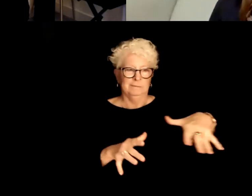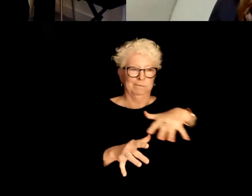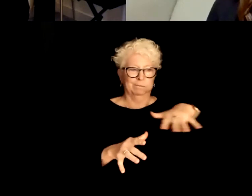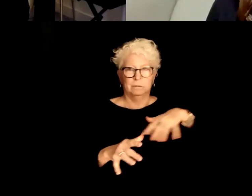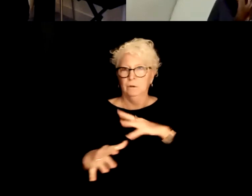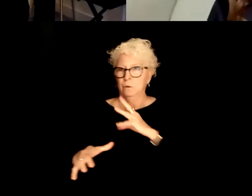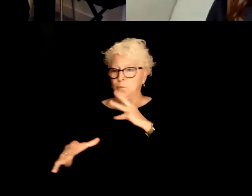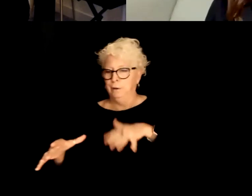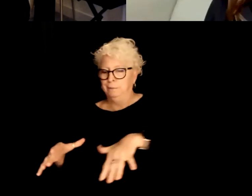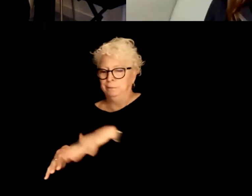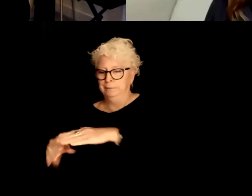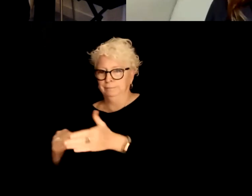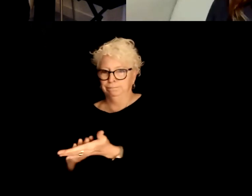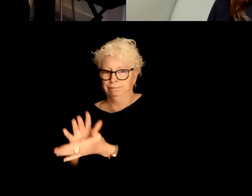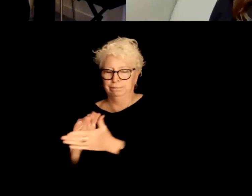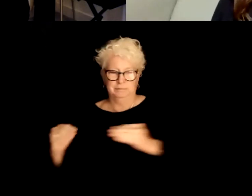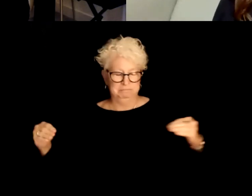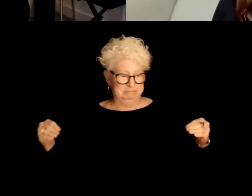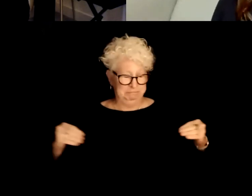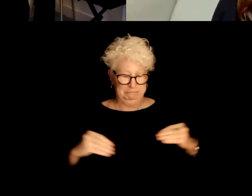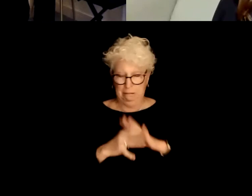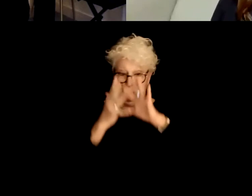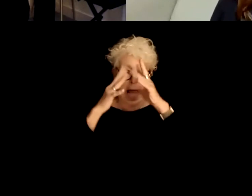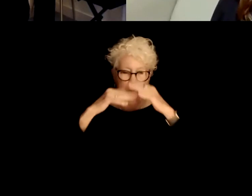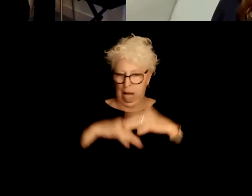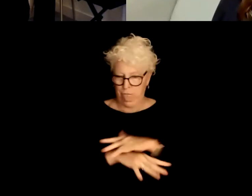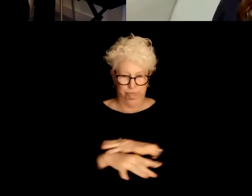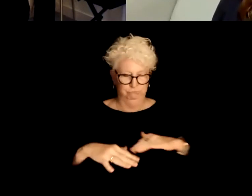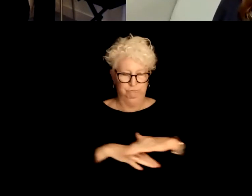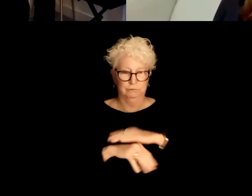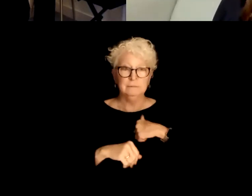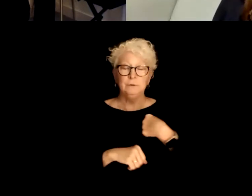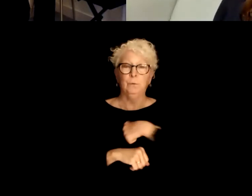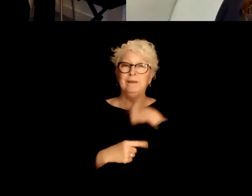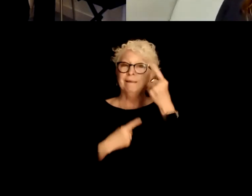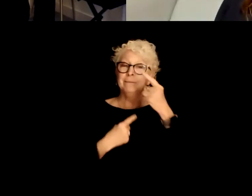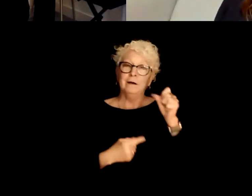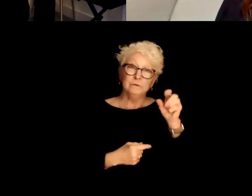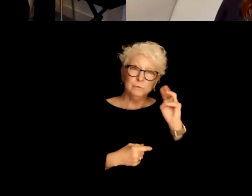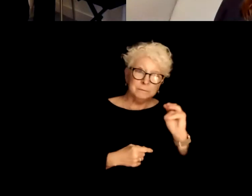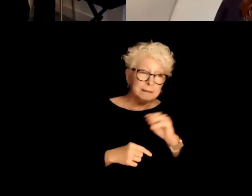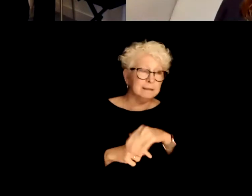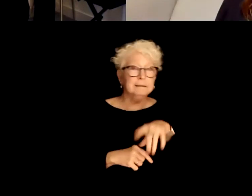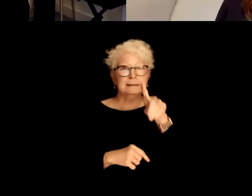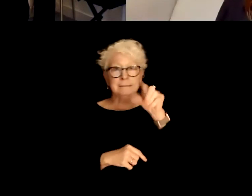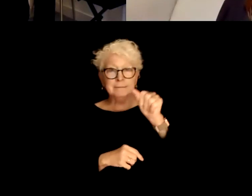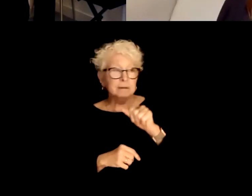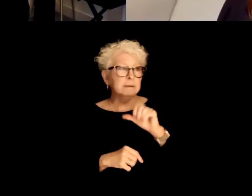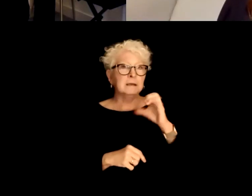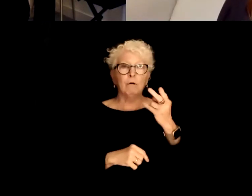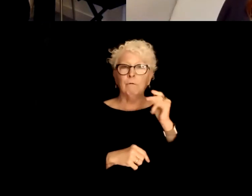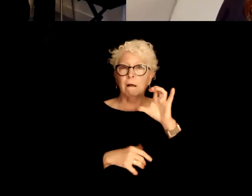partly experiencing this in academia, right? Because there were those of us who were thinking about disability and working on chronic illness. And